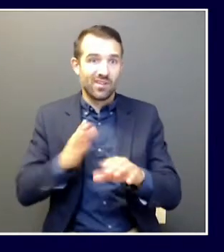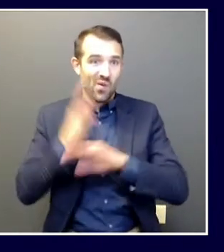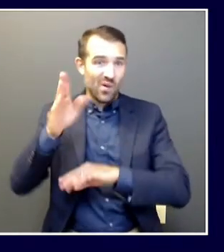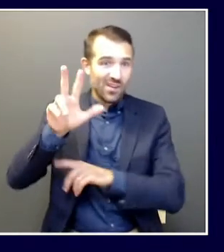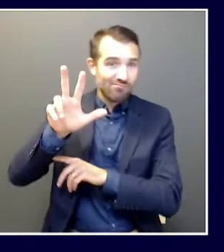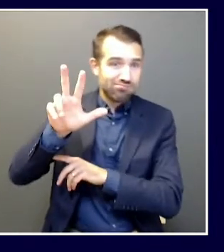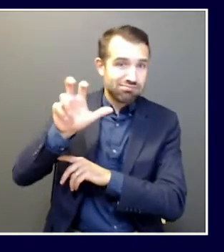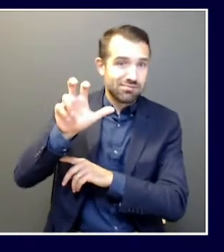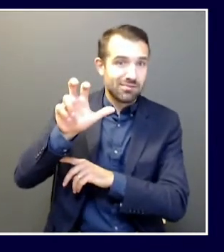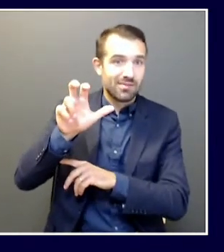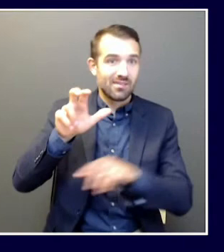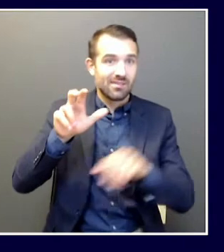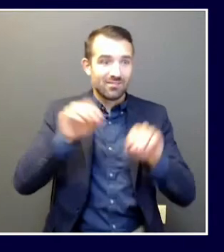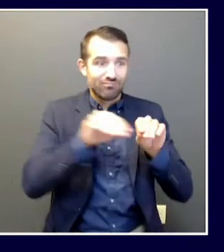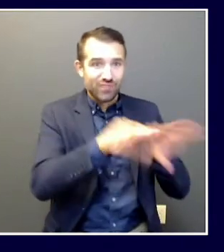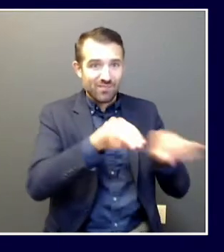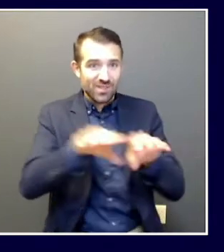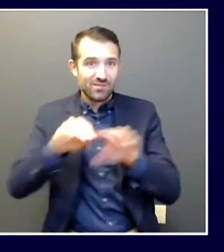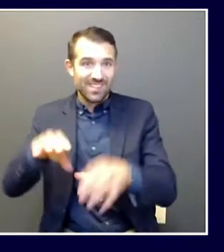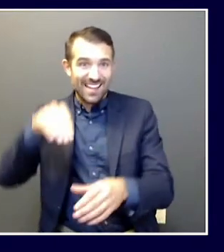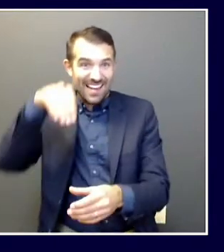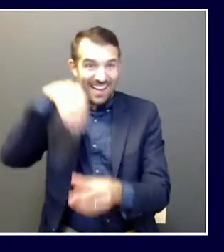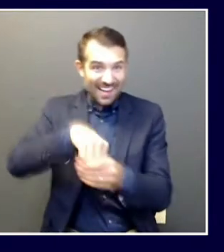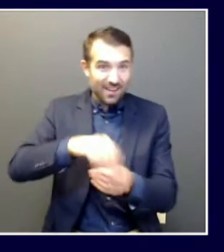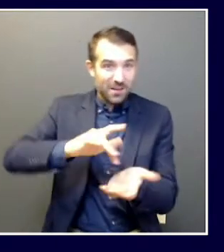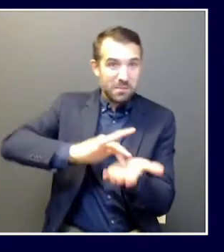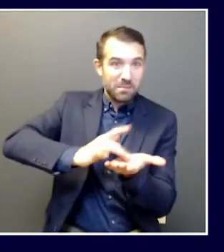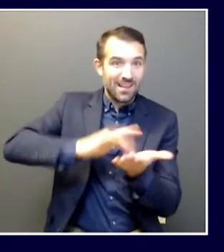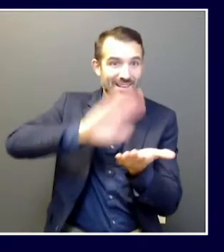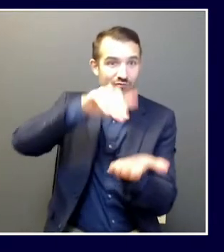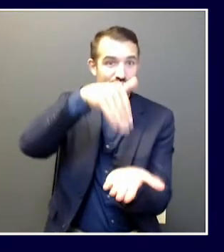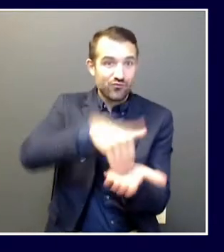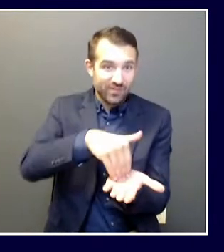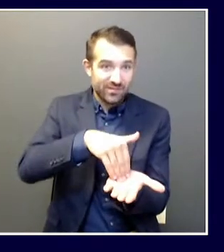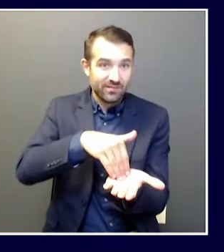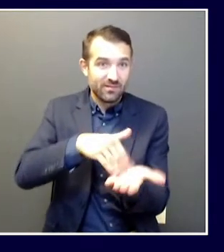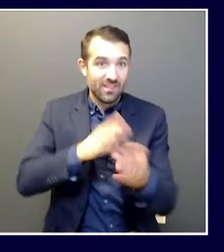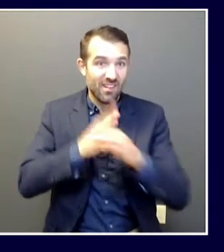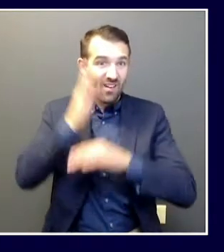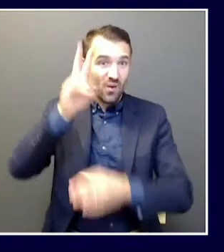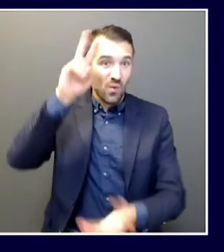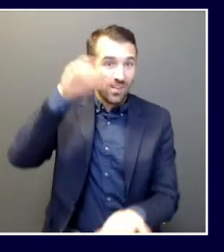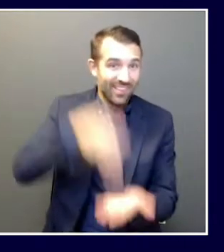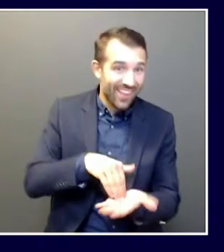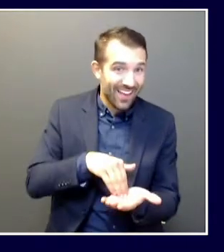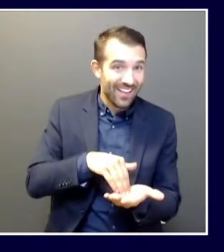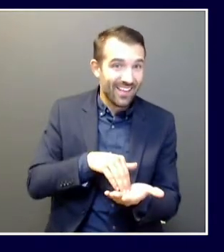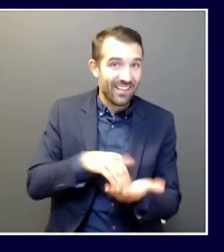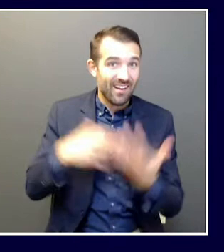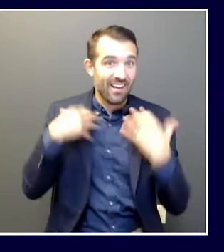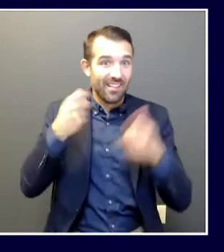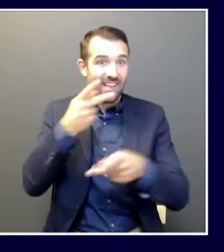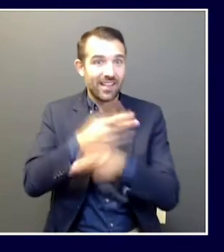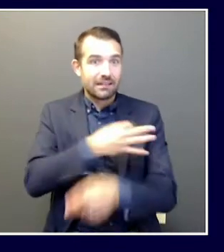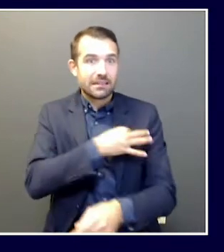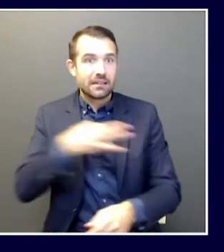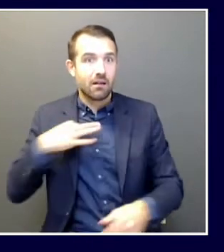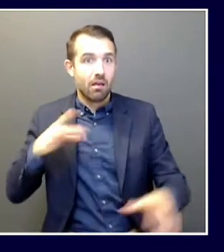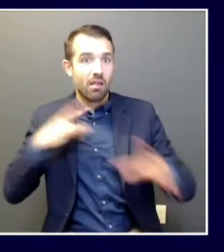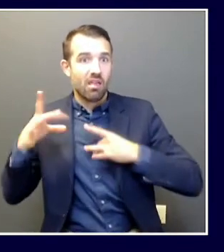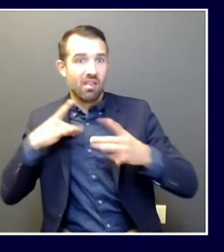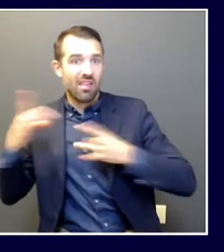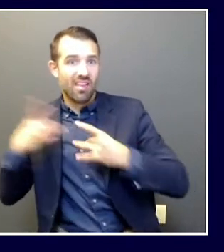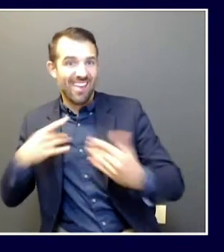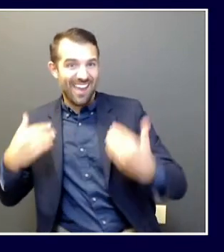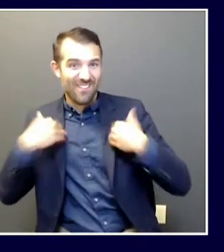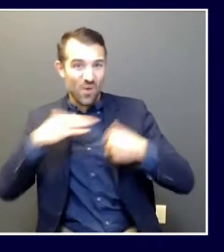seeing thousands of healthcare workers test positive for this dangerous and highly transmissible disease. This is why the federal government has